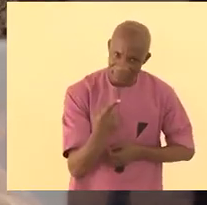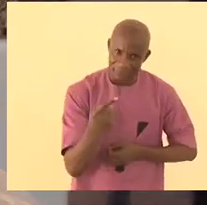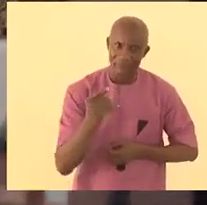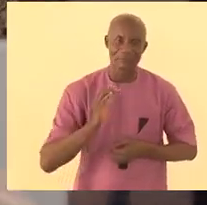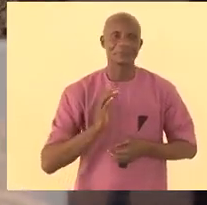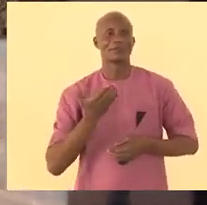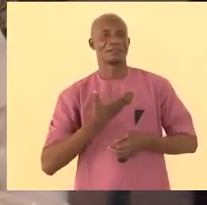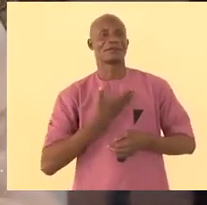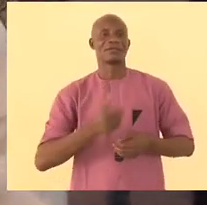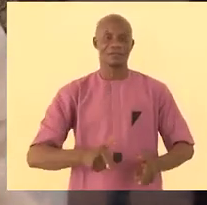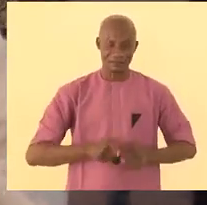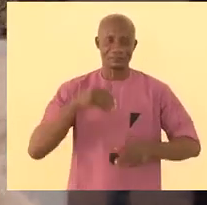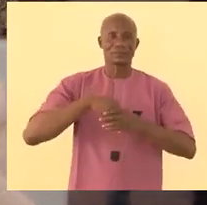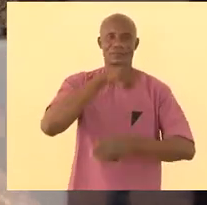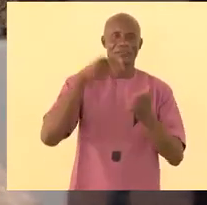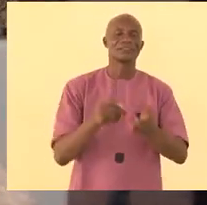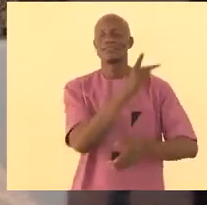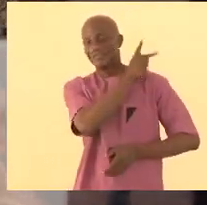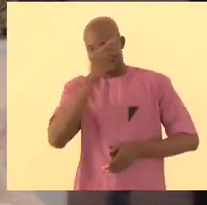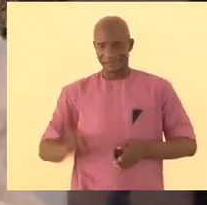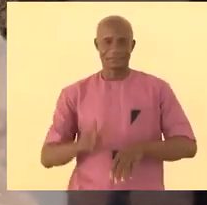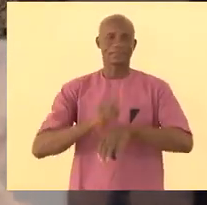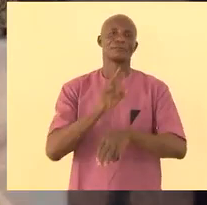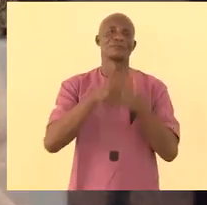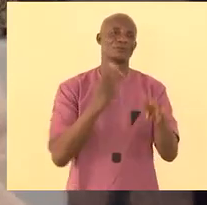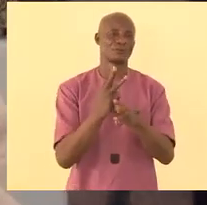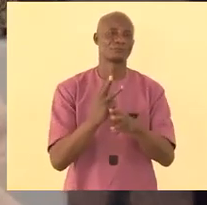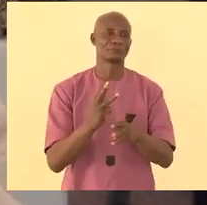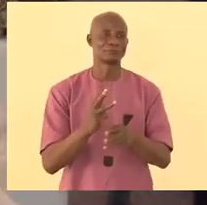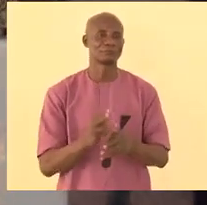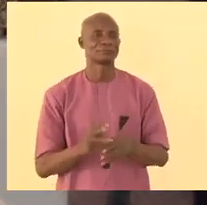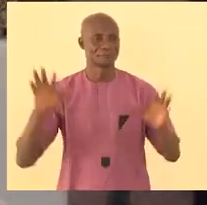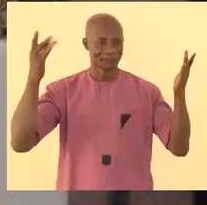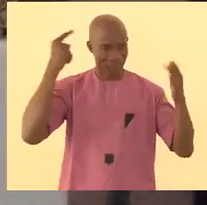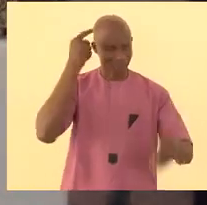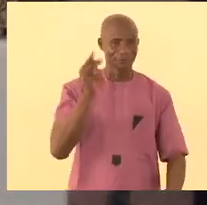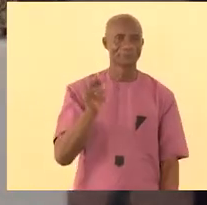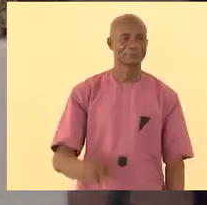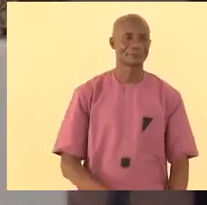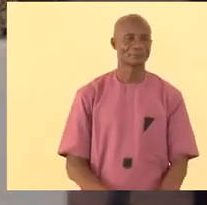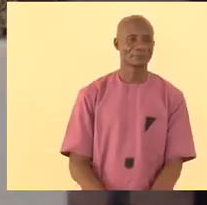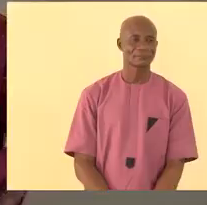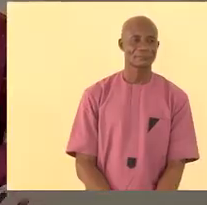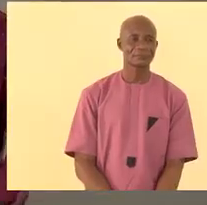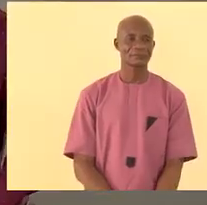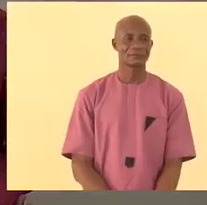about our existence in this kingdom of the world when we are gone? Let's put our hands together for him.